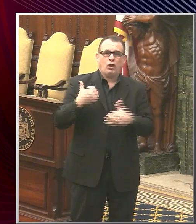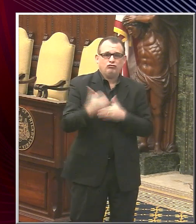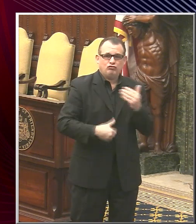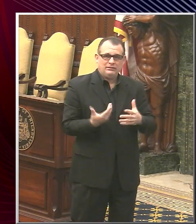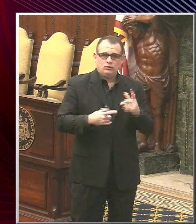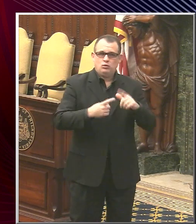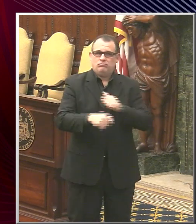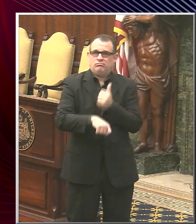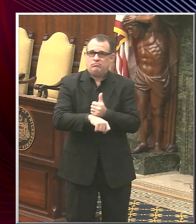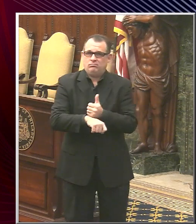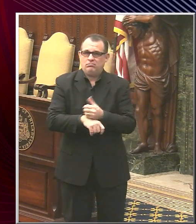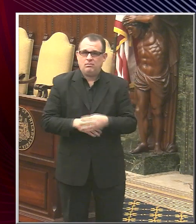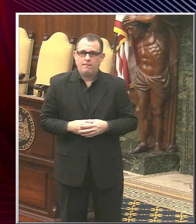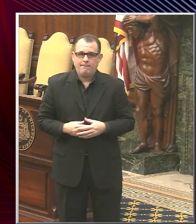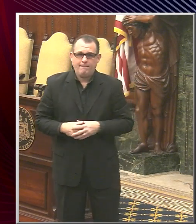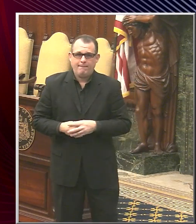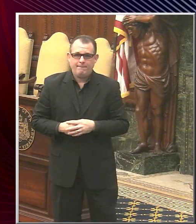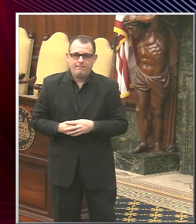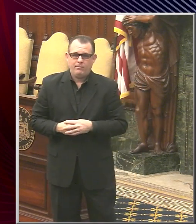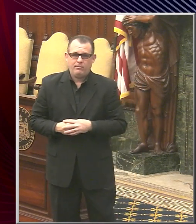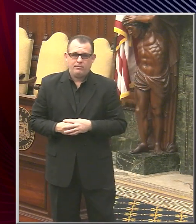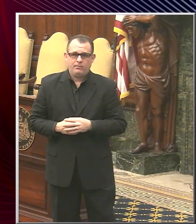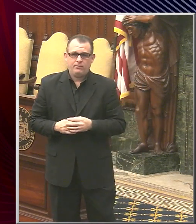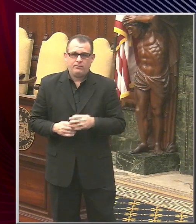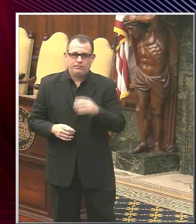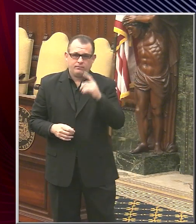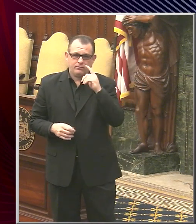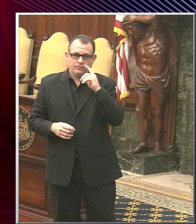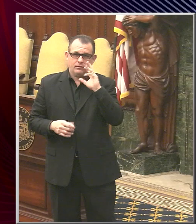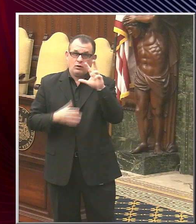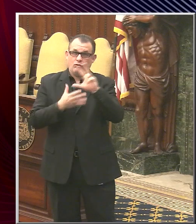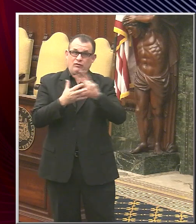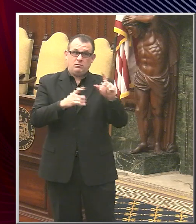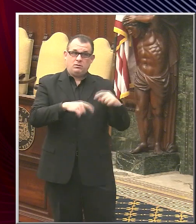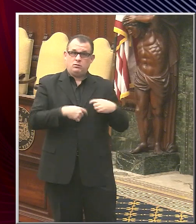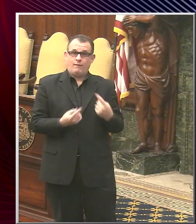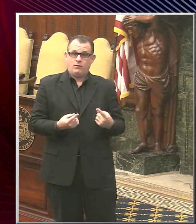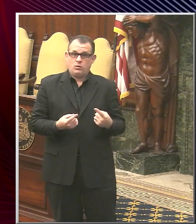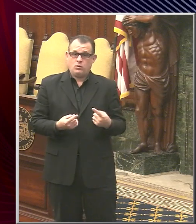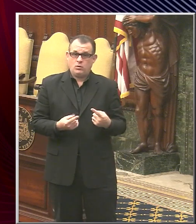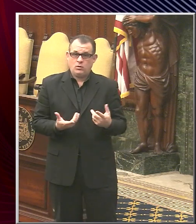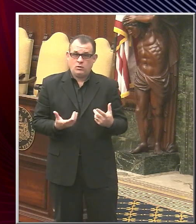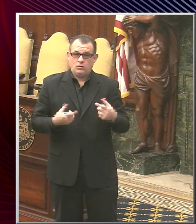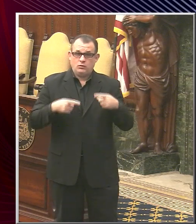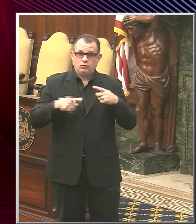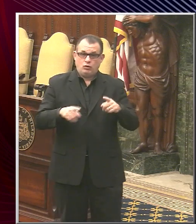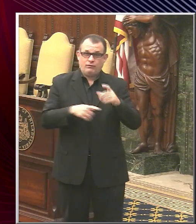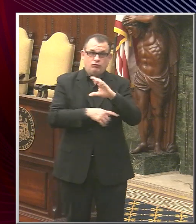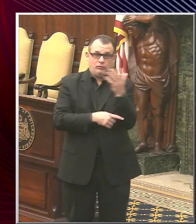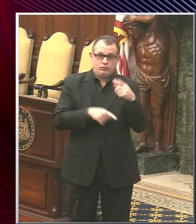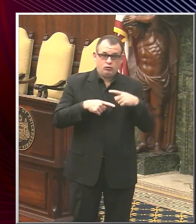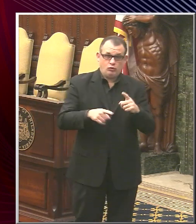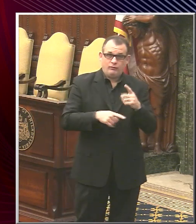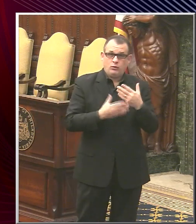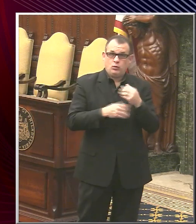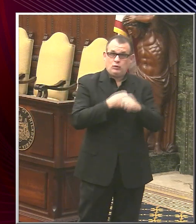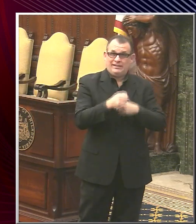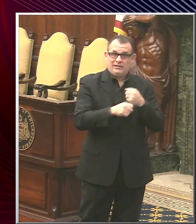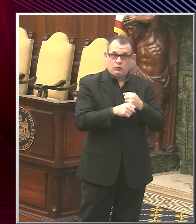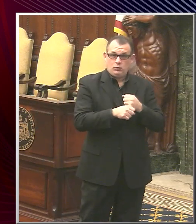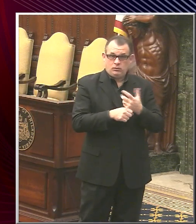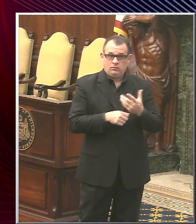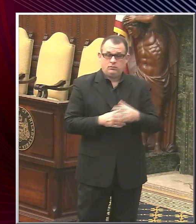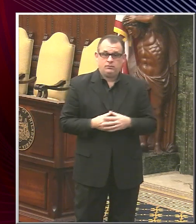And again, I want to point out, we've had 3 weeks so far. 2 of those weeks were over Christmas and over New Year's. It's slow to get things going during that